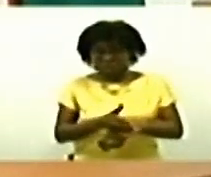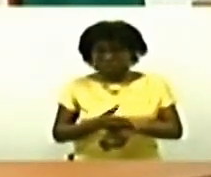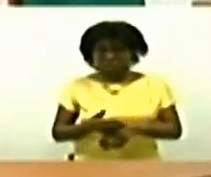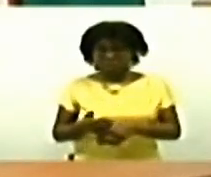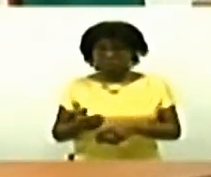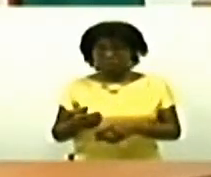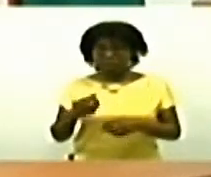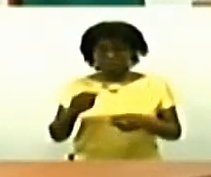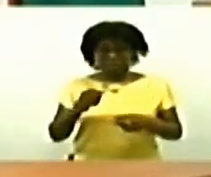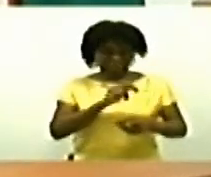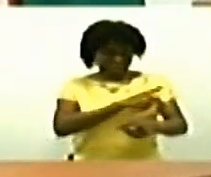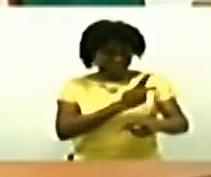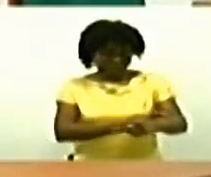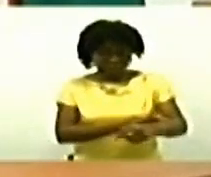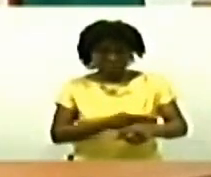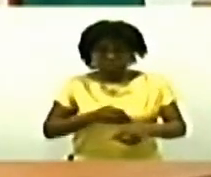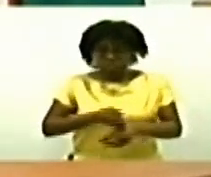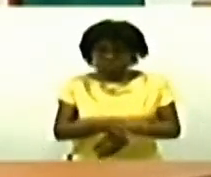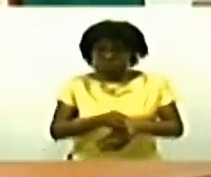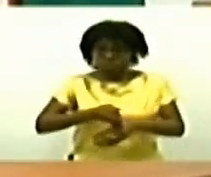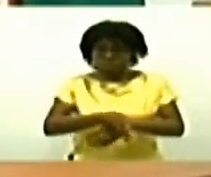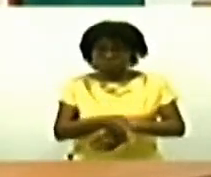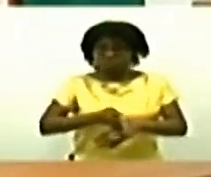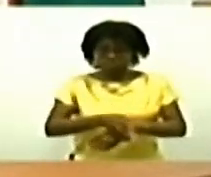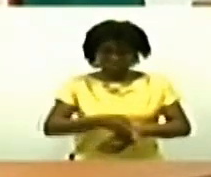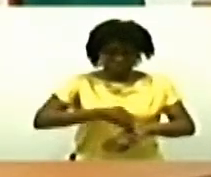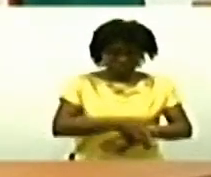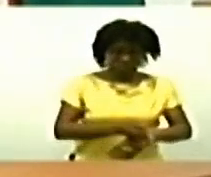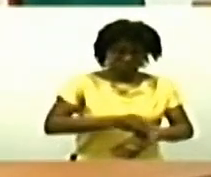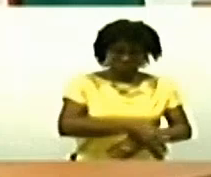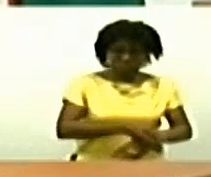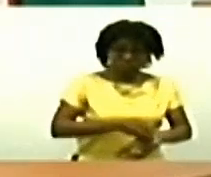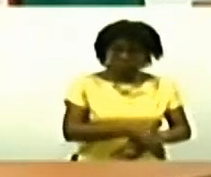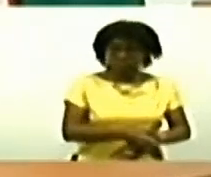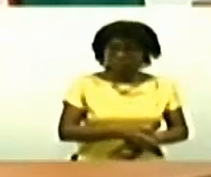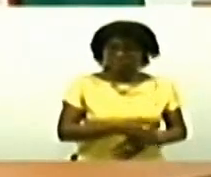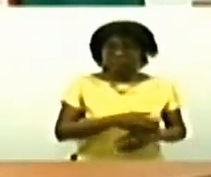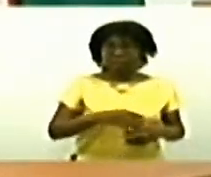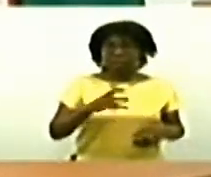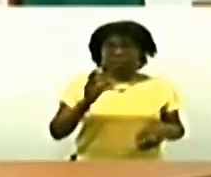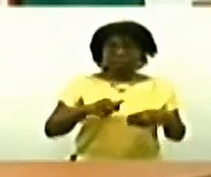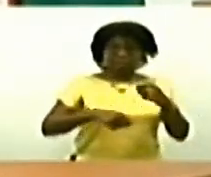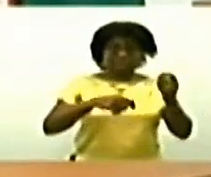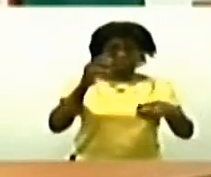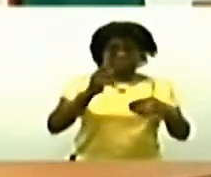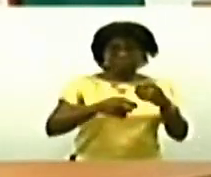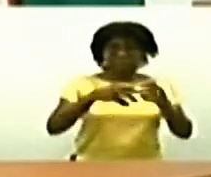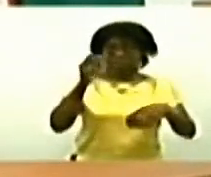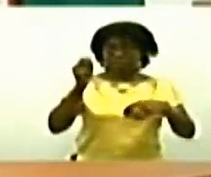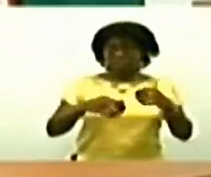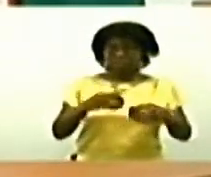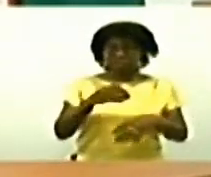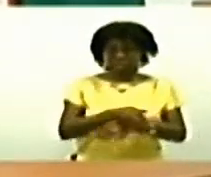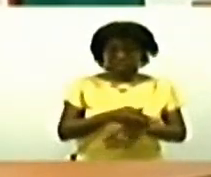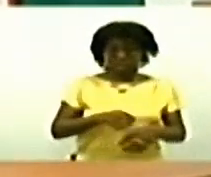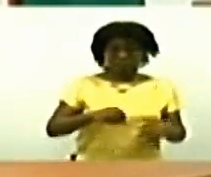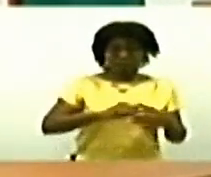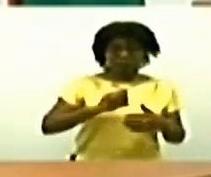a power saw and cut, with sparks flying all over the place. He cut the metal